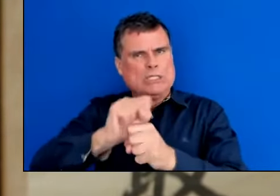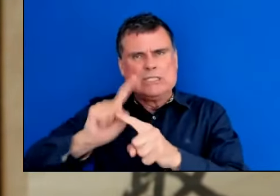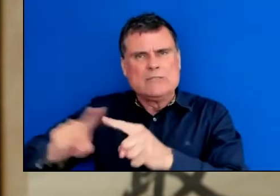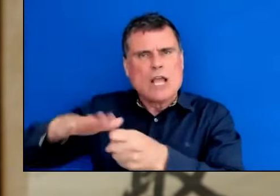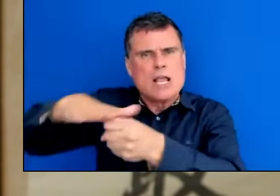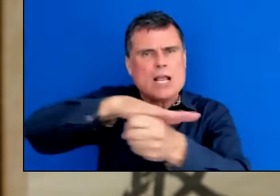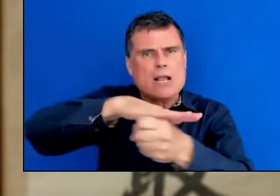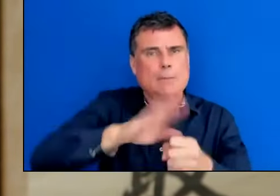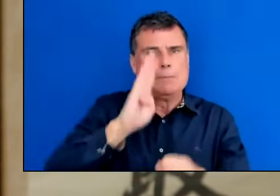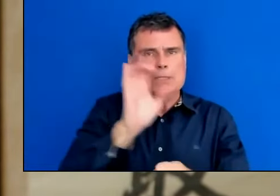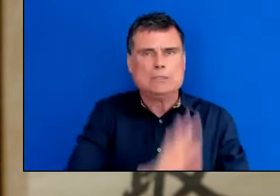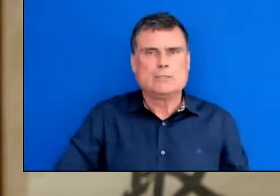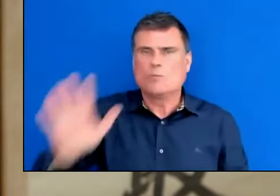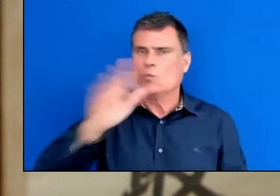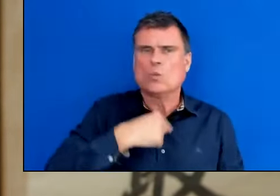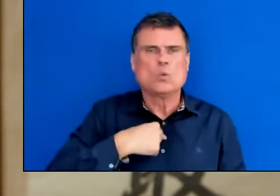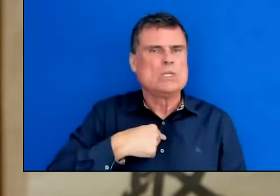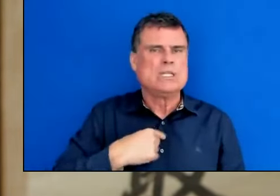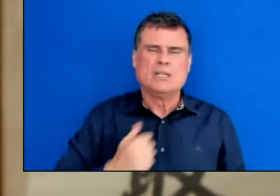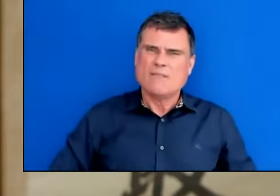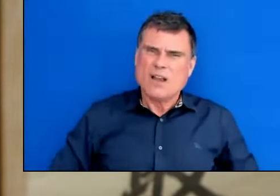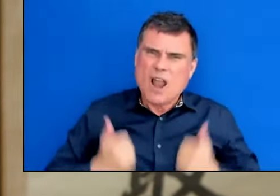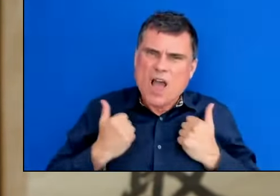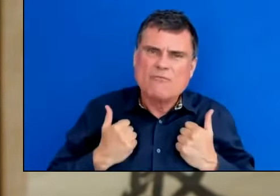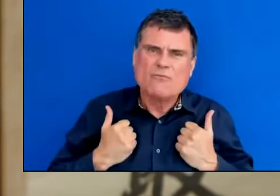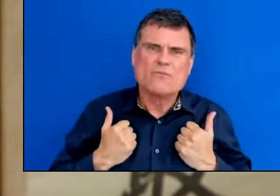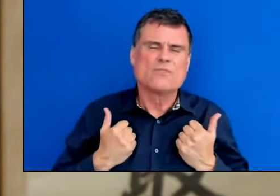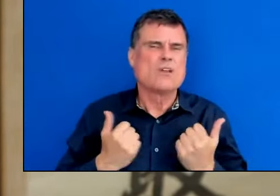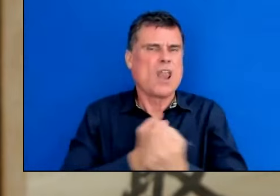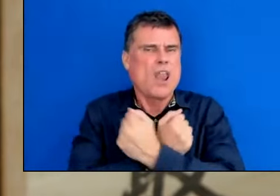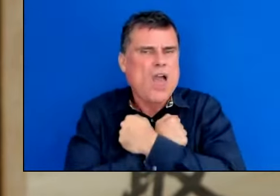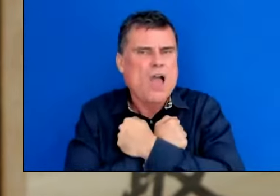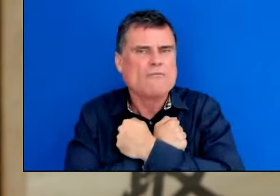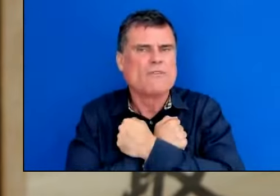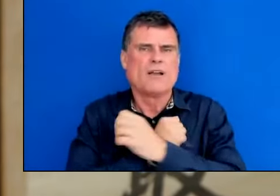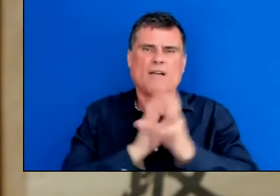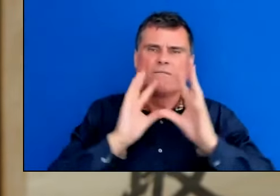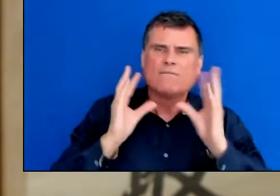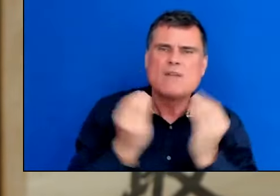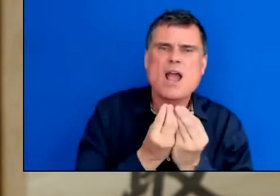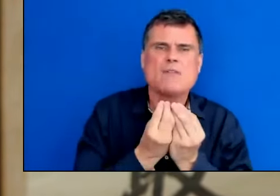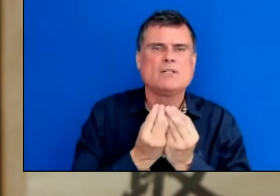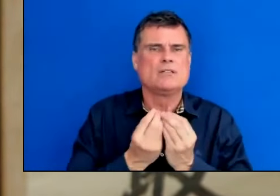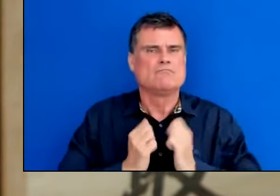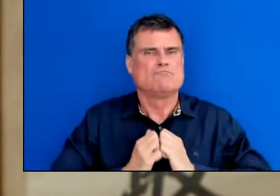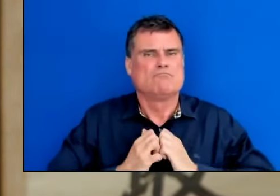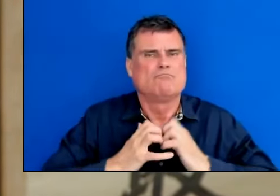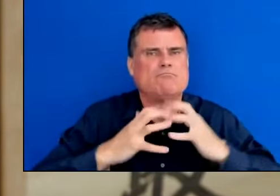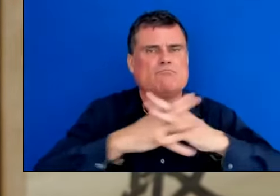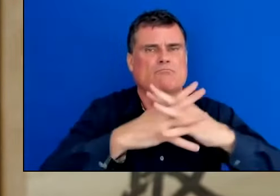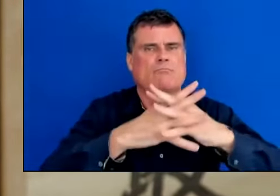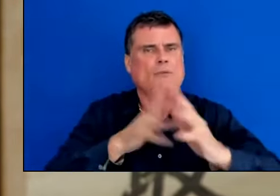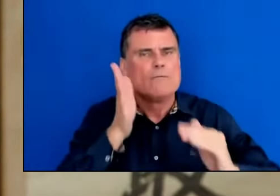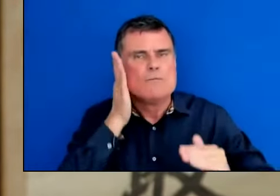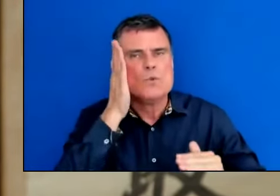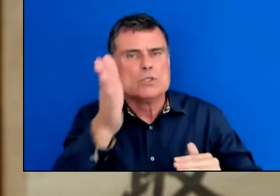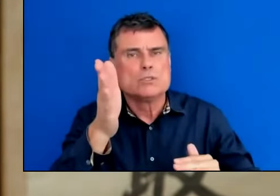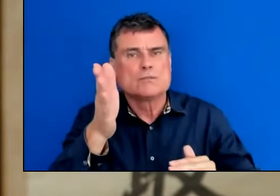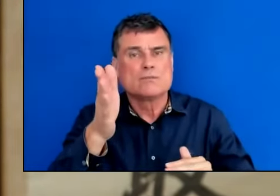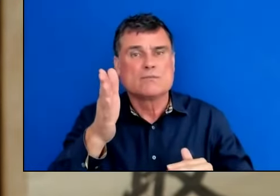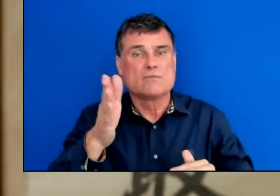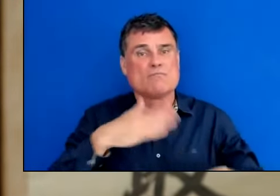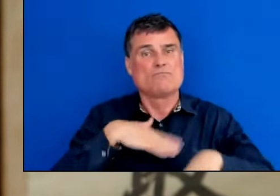across BC where we lived, loved, raised families, worked, and built our future. There is a growing call for